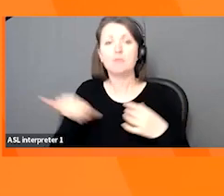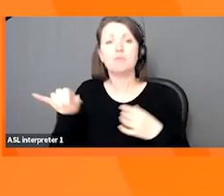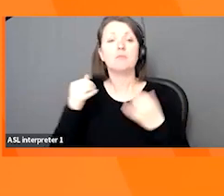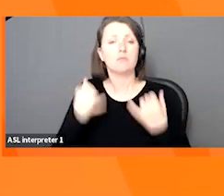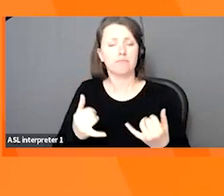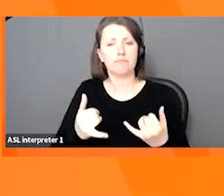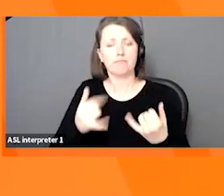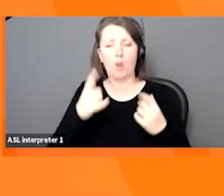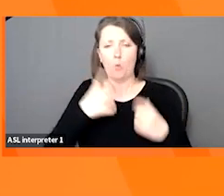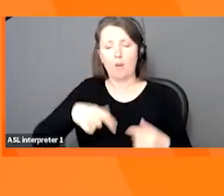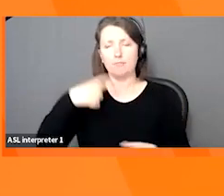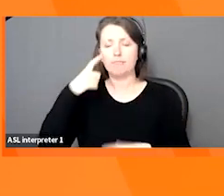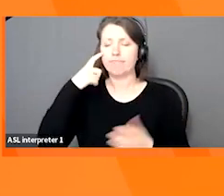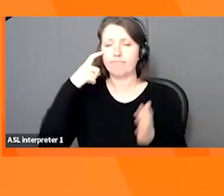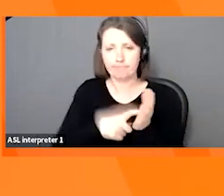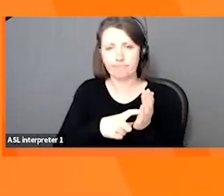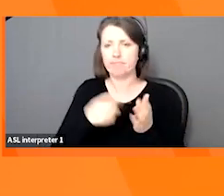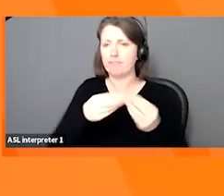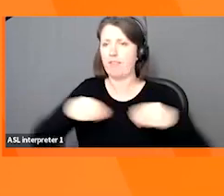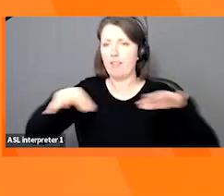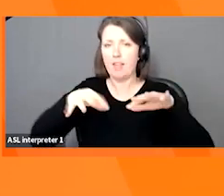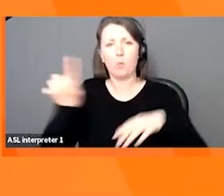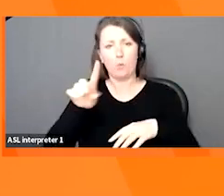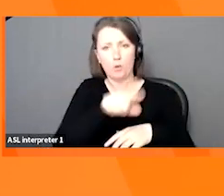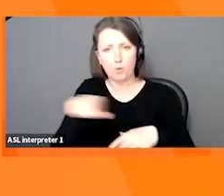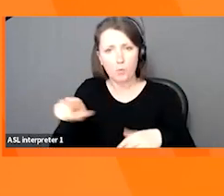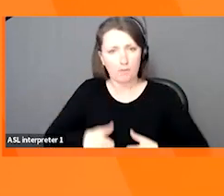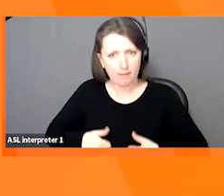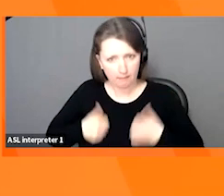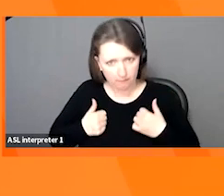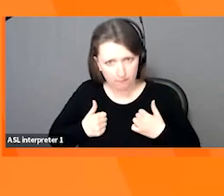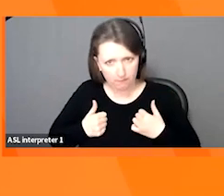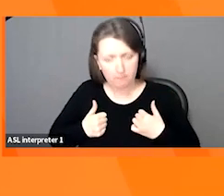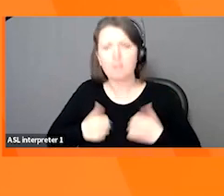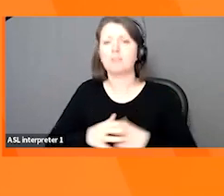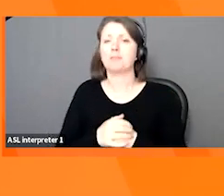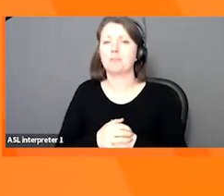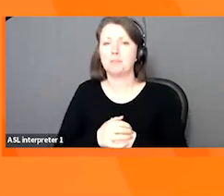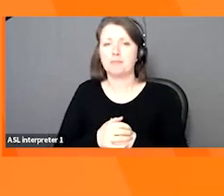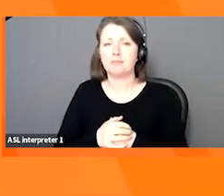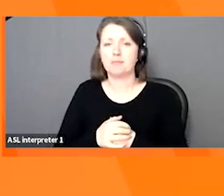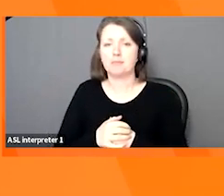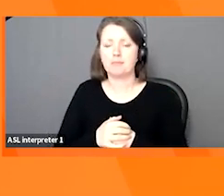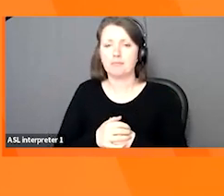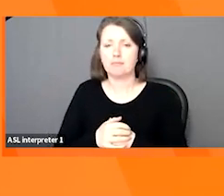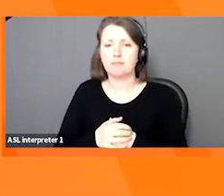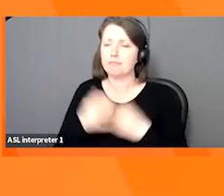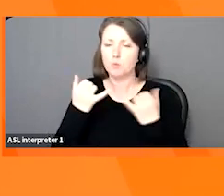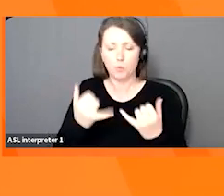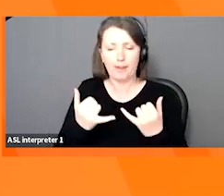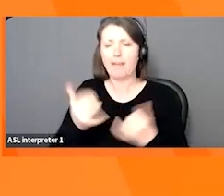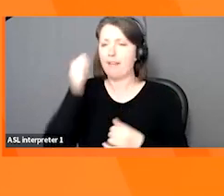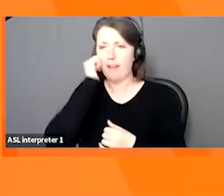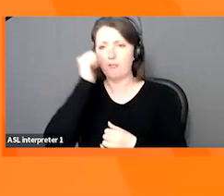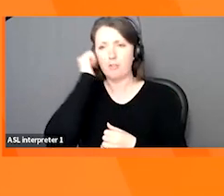may be on different territory. So we invite and encourage each of you to give recognition to the land you occupy today and every day.